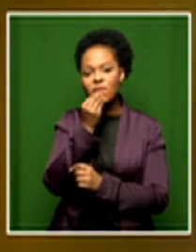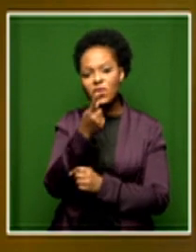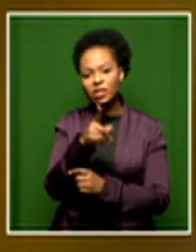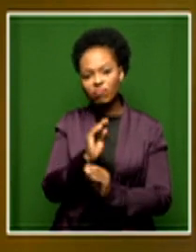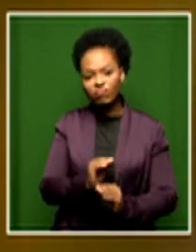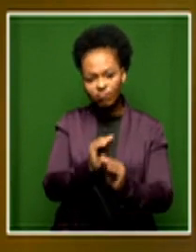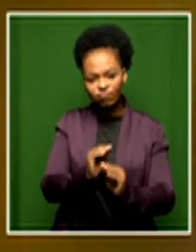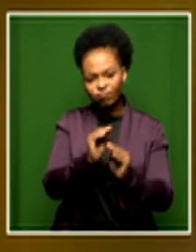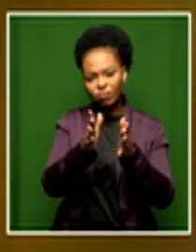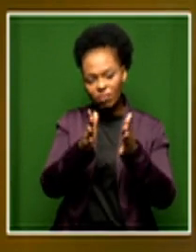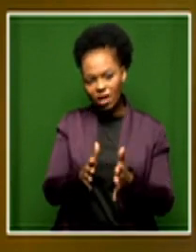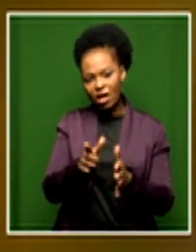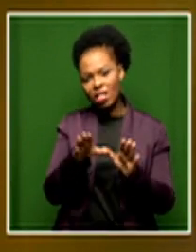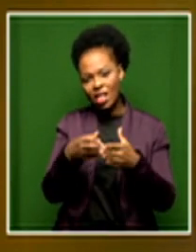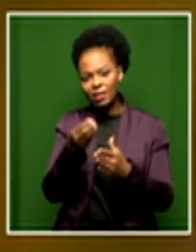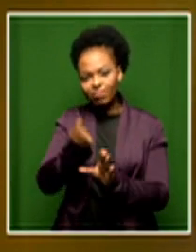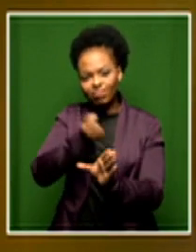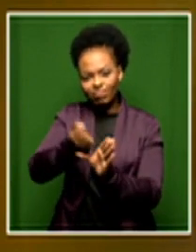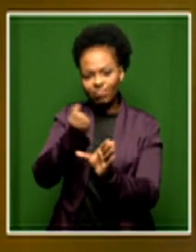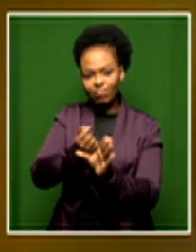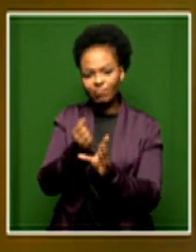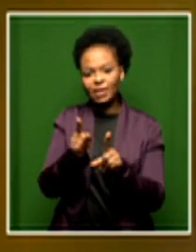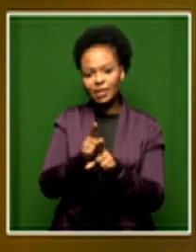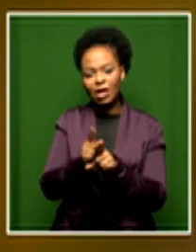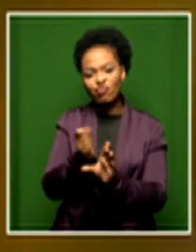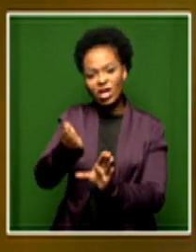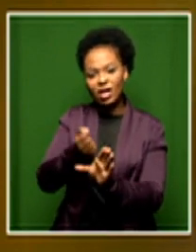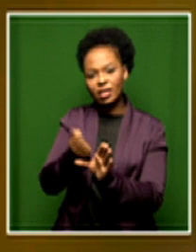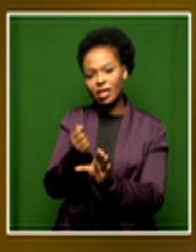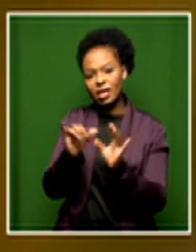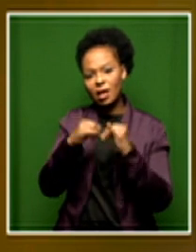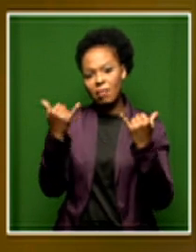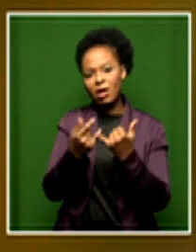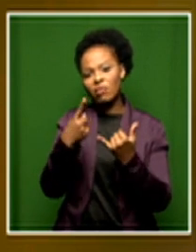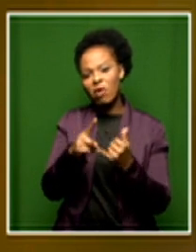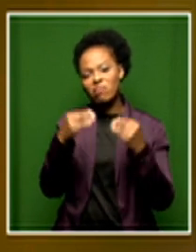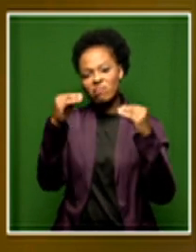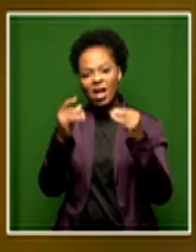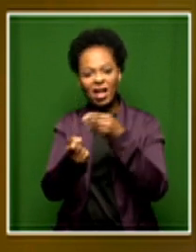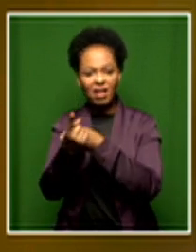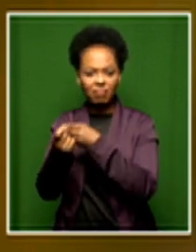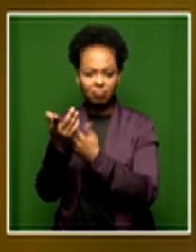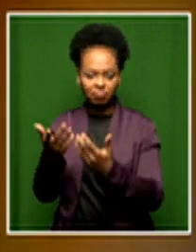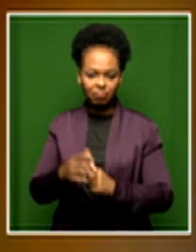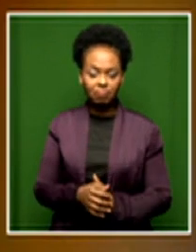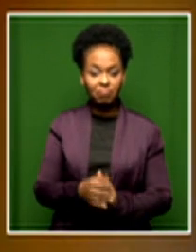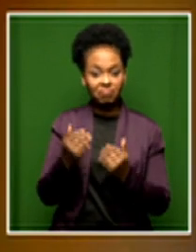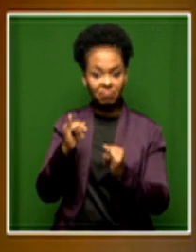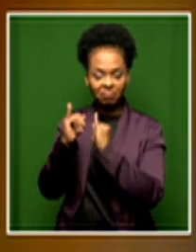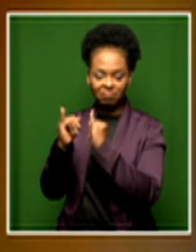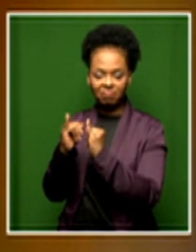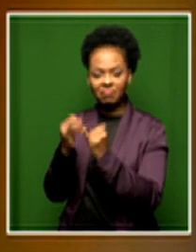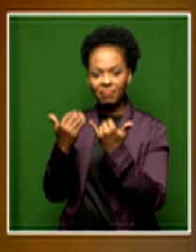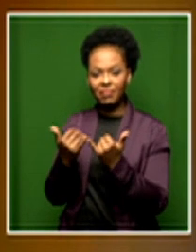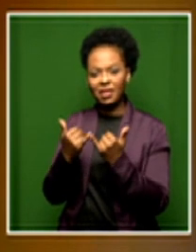classes. He's also the founder of the Culinary Kitchen, a company that caters for corporate events. He joins us now this morning to share more on